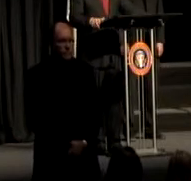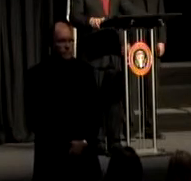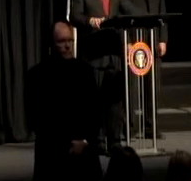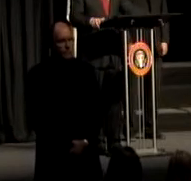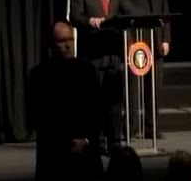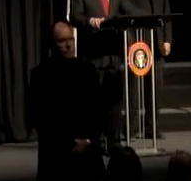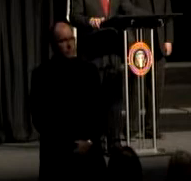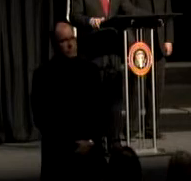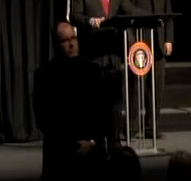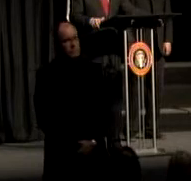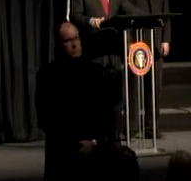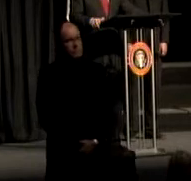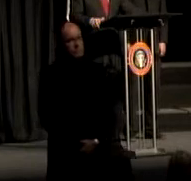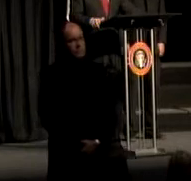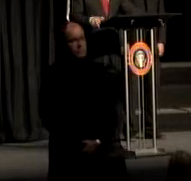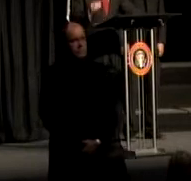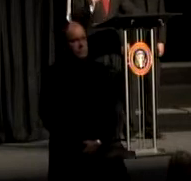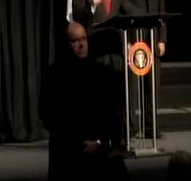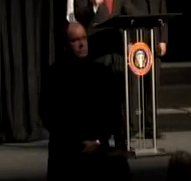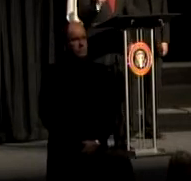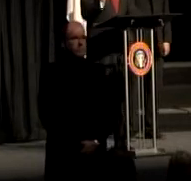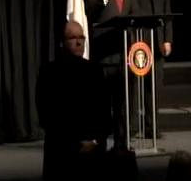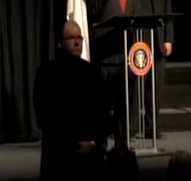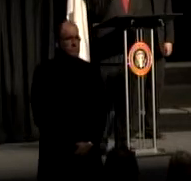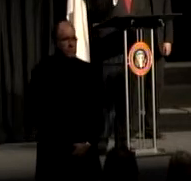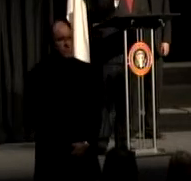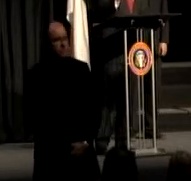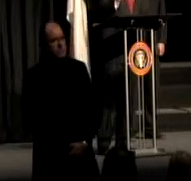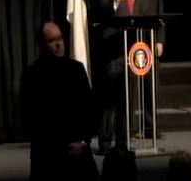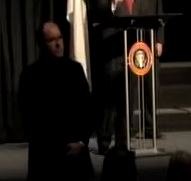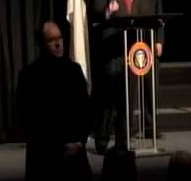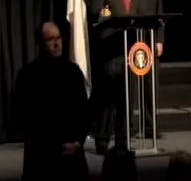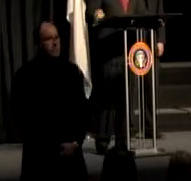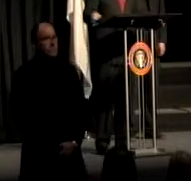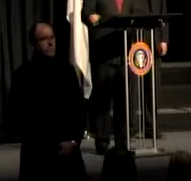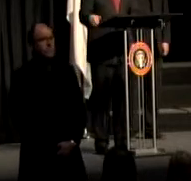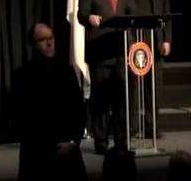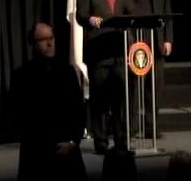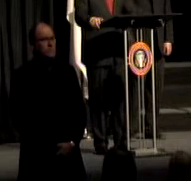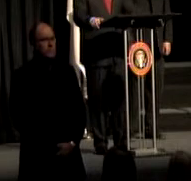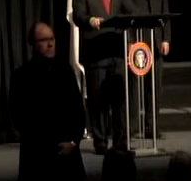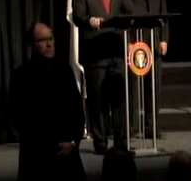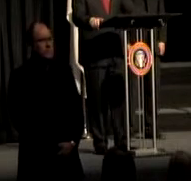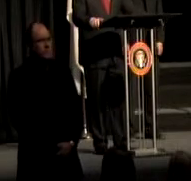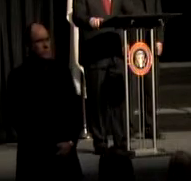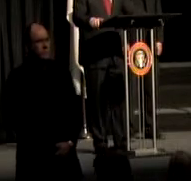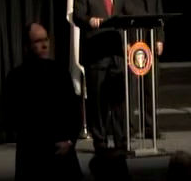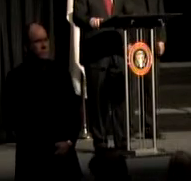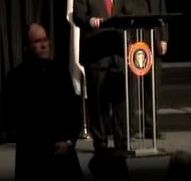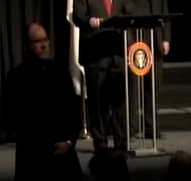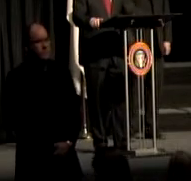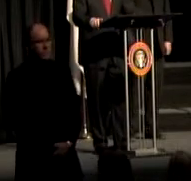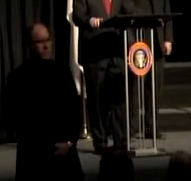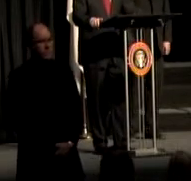we must be positive we must be positive in our thought life and in our actions the Bible says in Philippians chapter